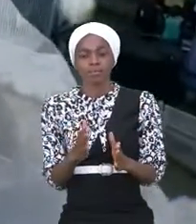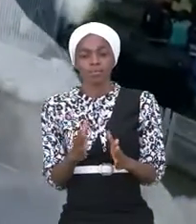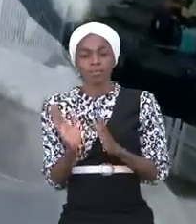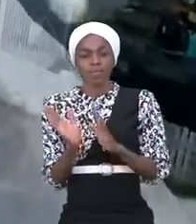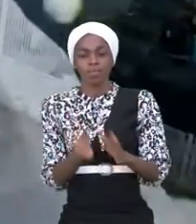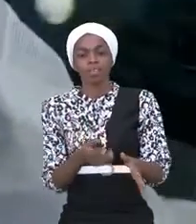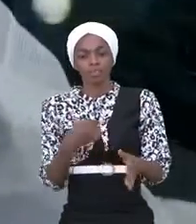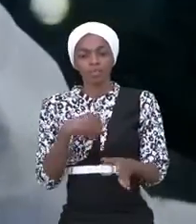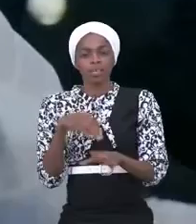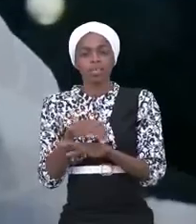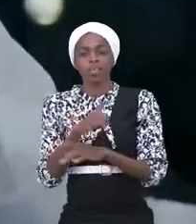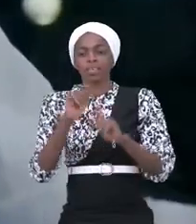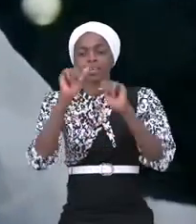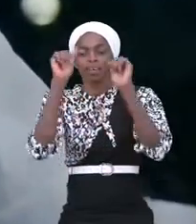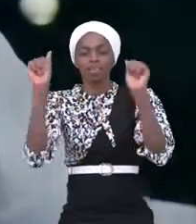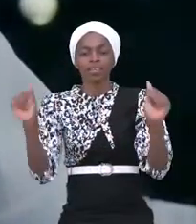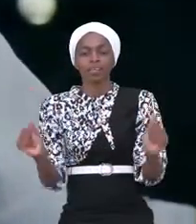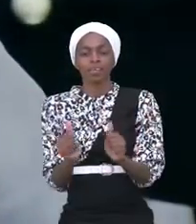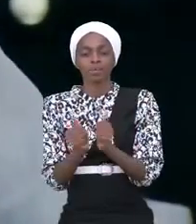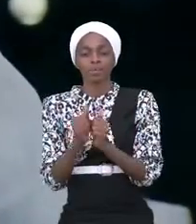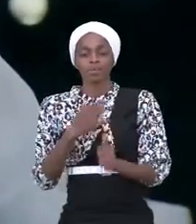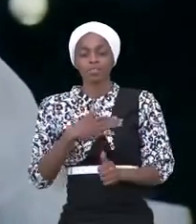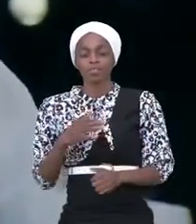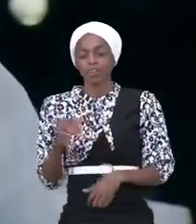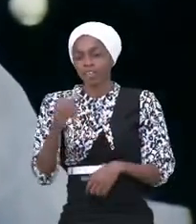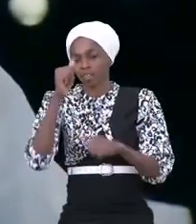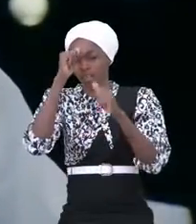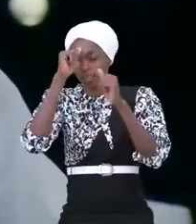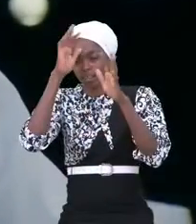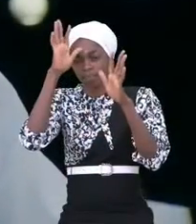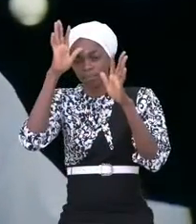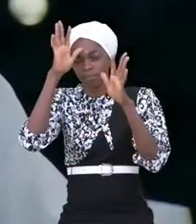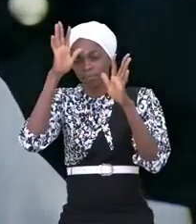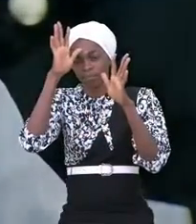Leave me at the altar with my father.